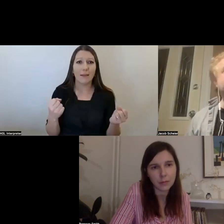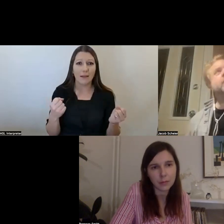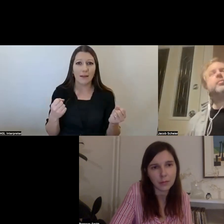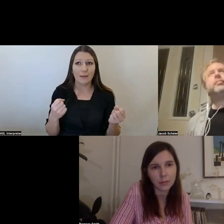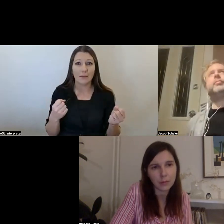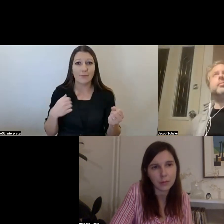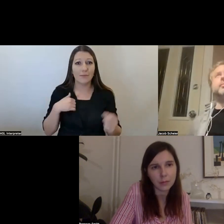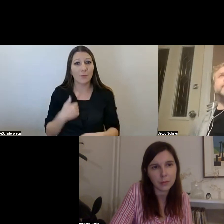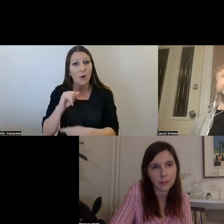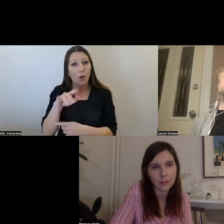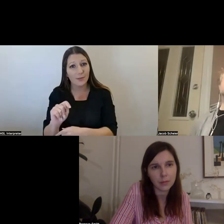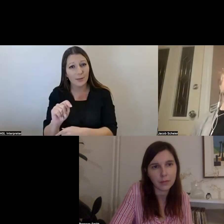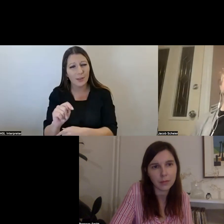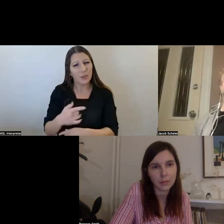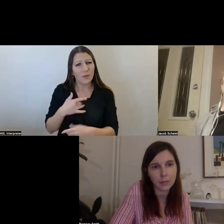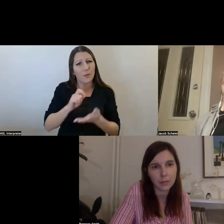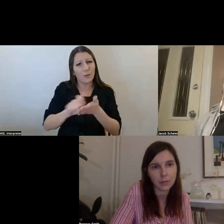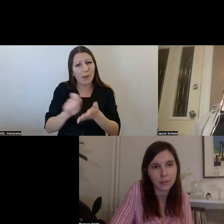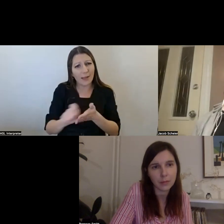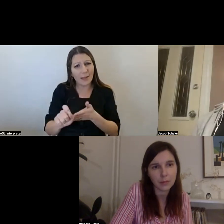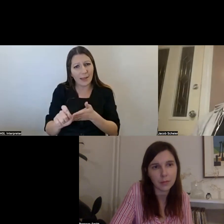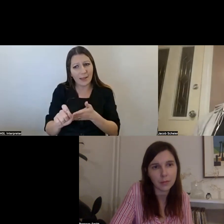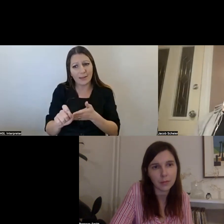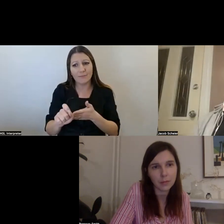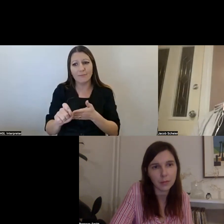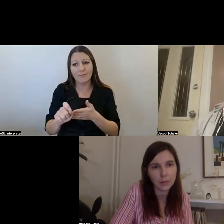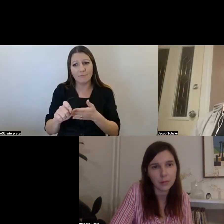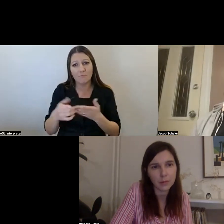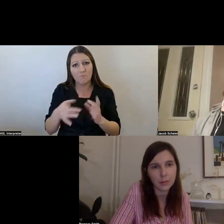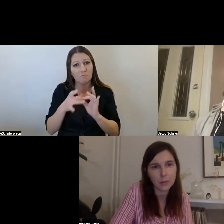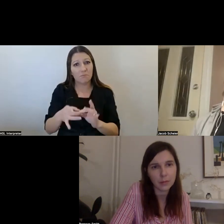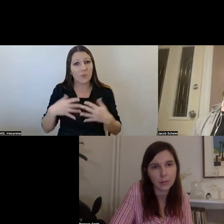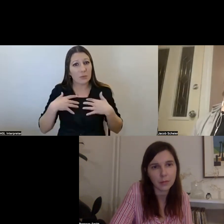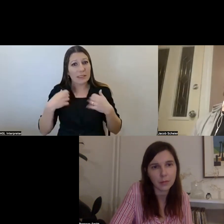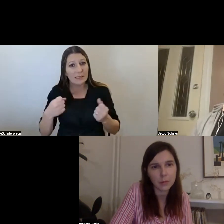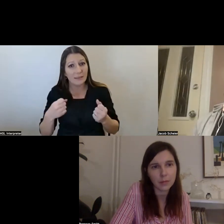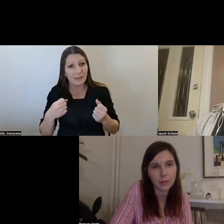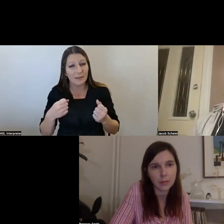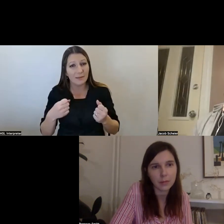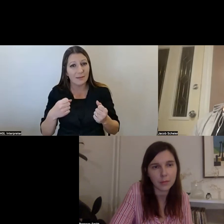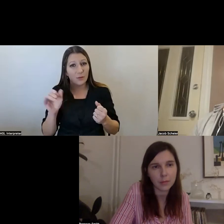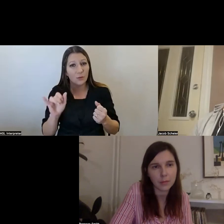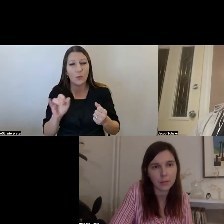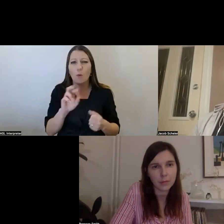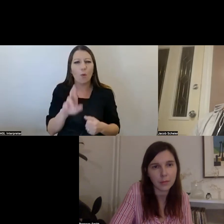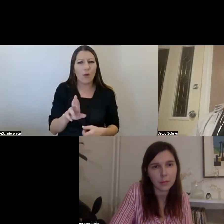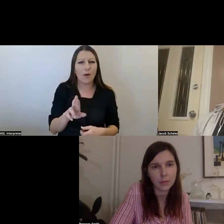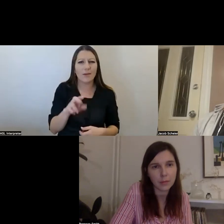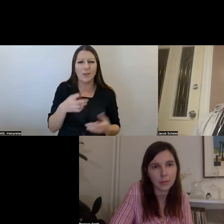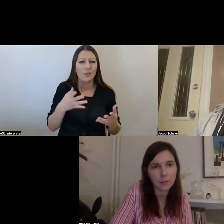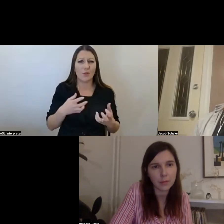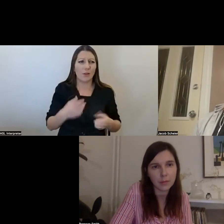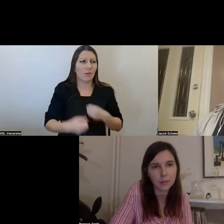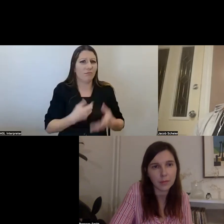well? Or is it about just having voice, giving voice to your